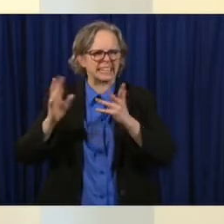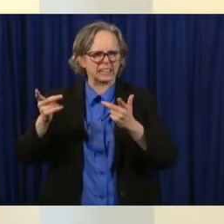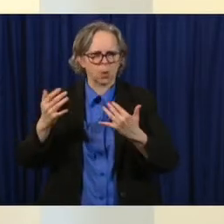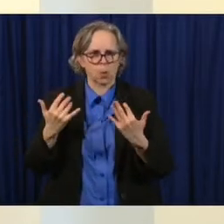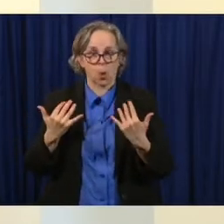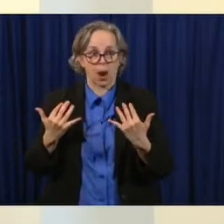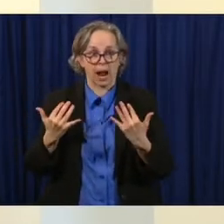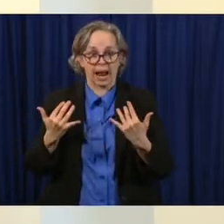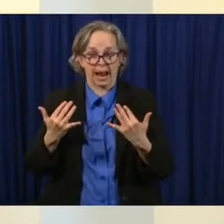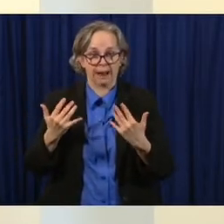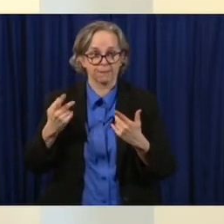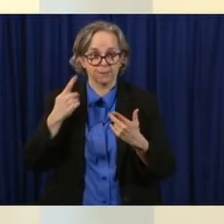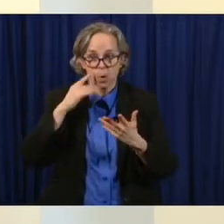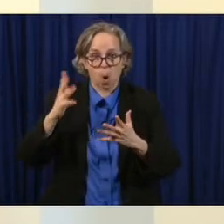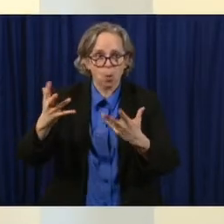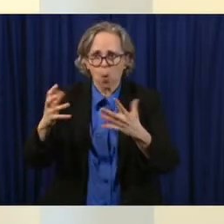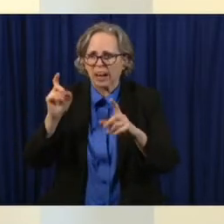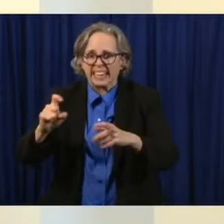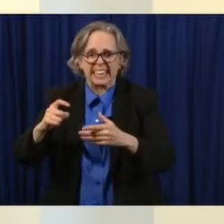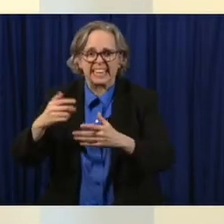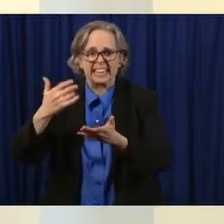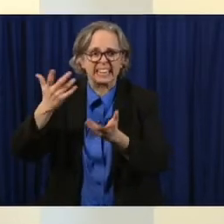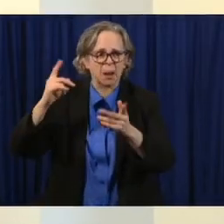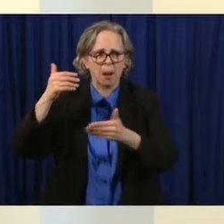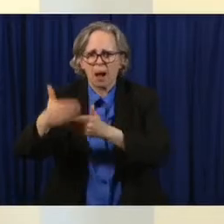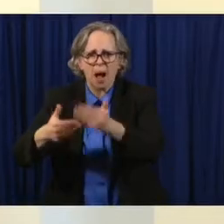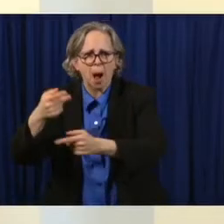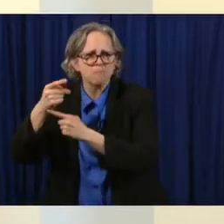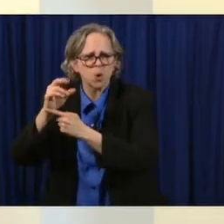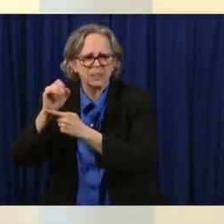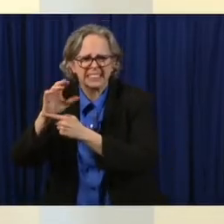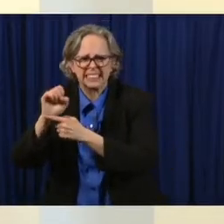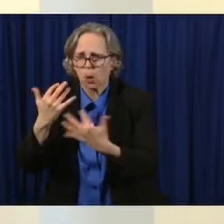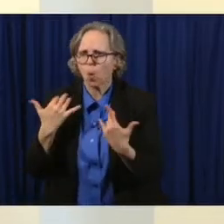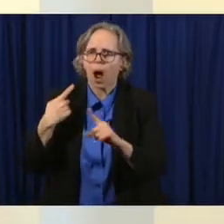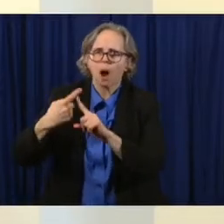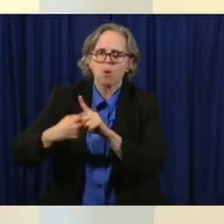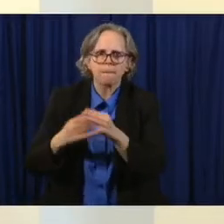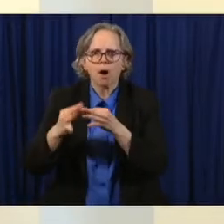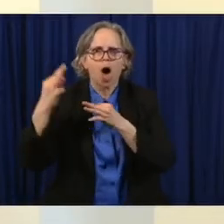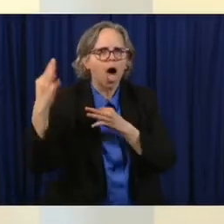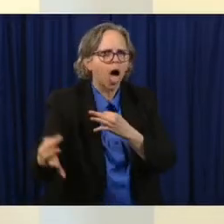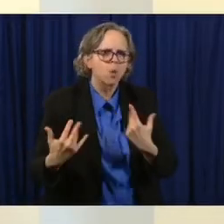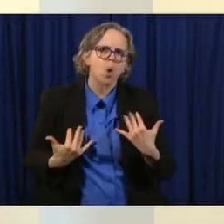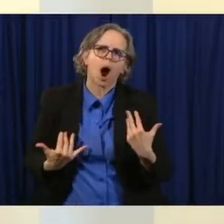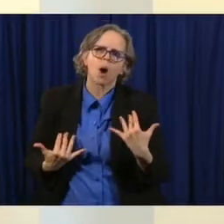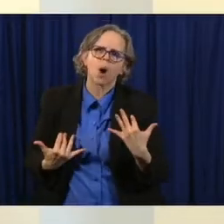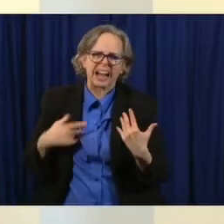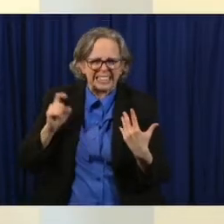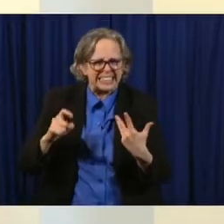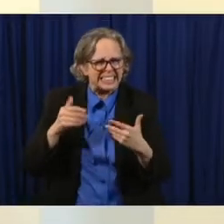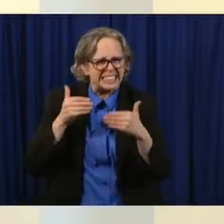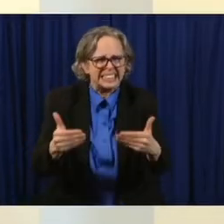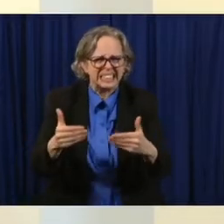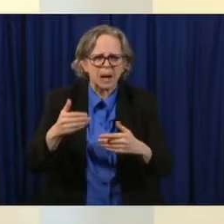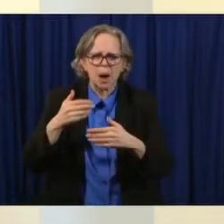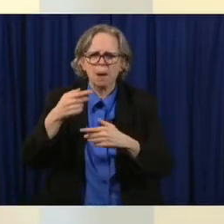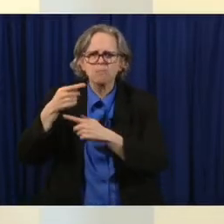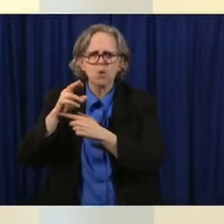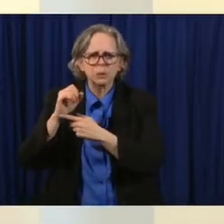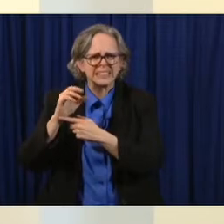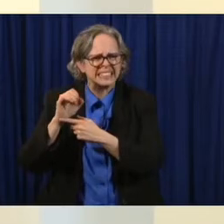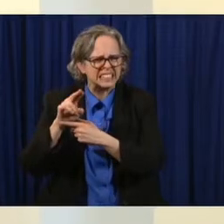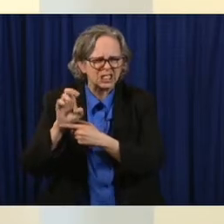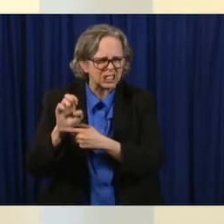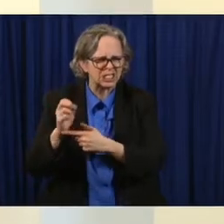It's been a while now, over a month, that we have postponed certain procedures for very vulnerable and complex